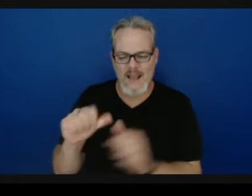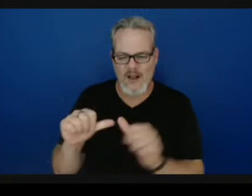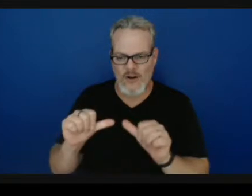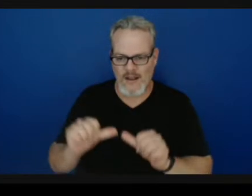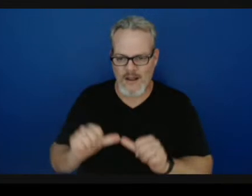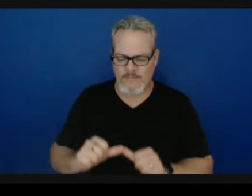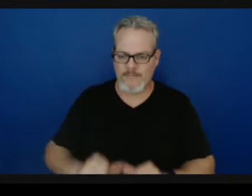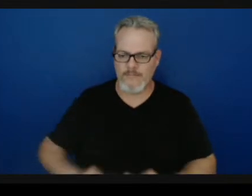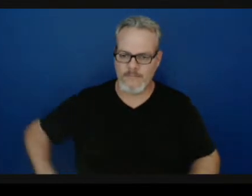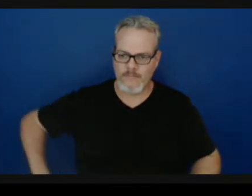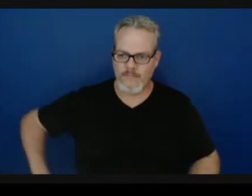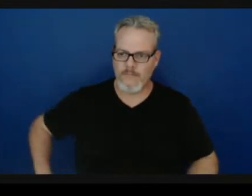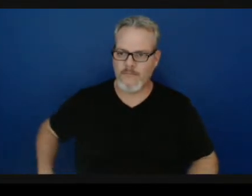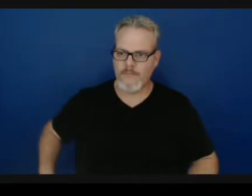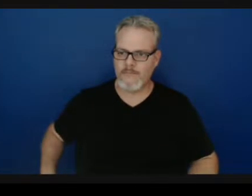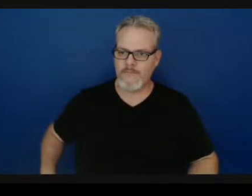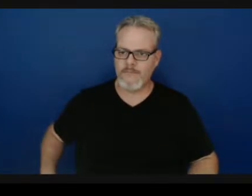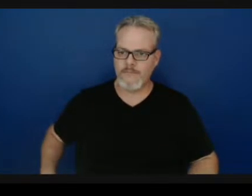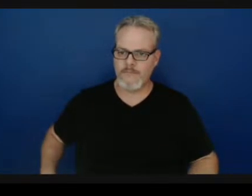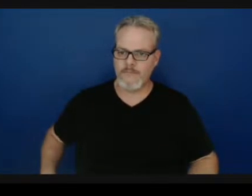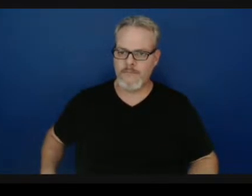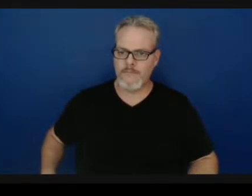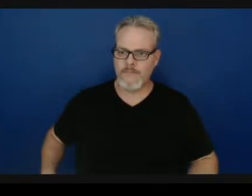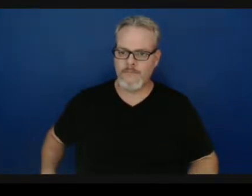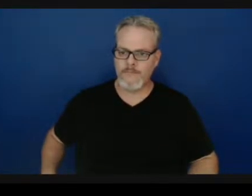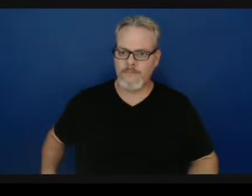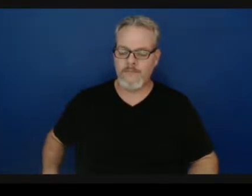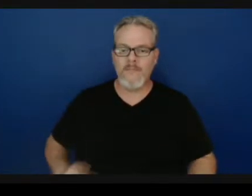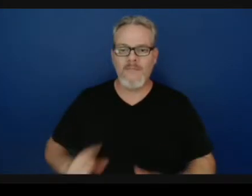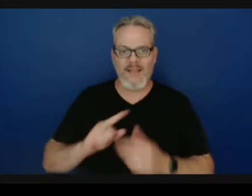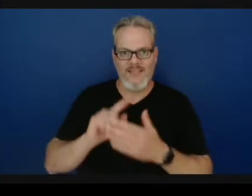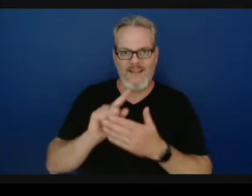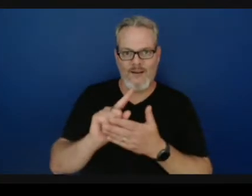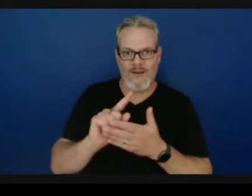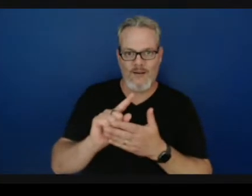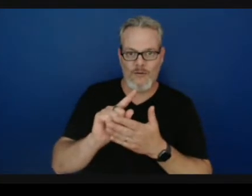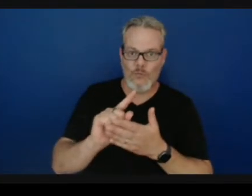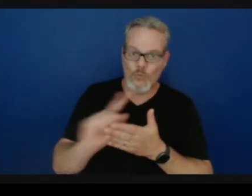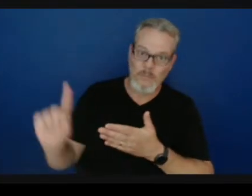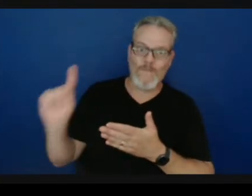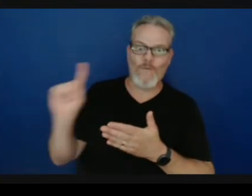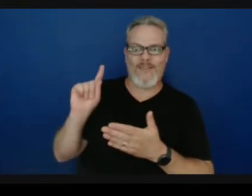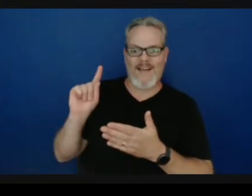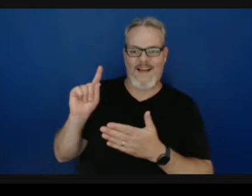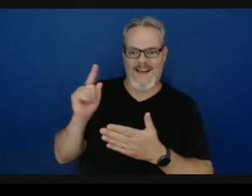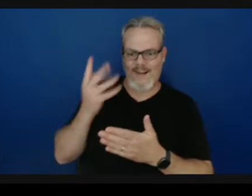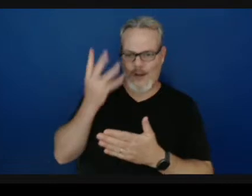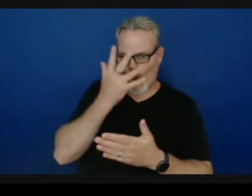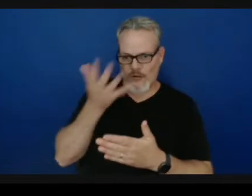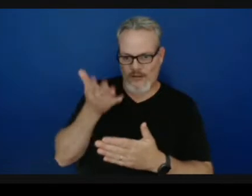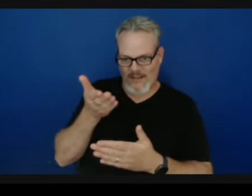So that's the most recent one. And then the week before that, it looked like this.